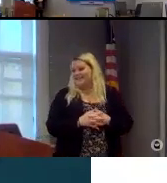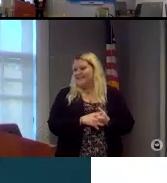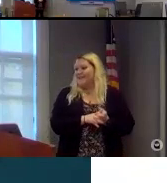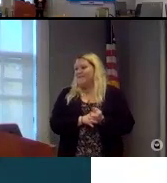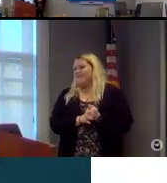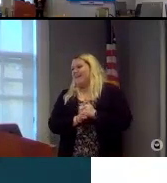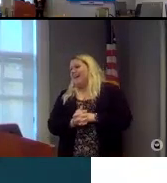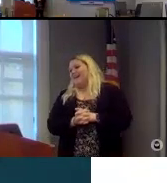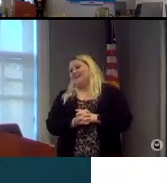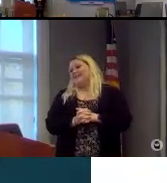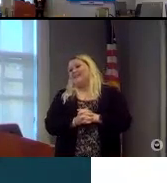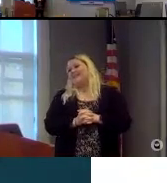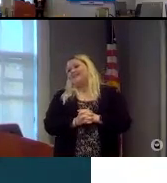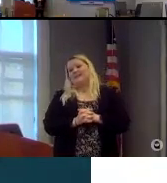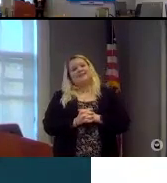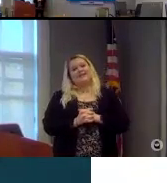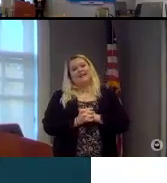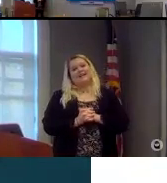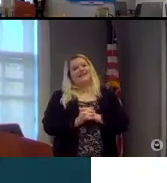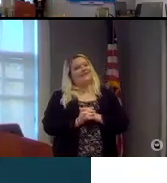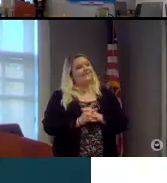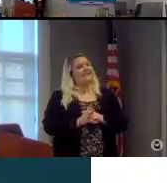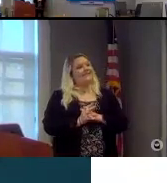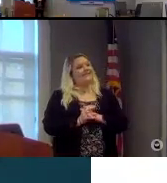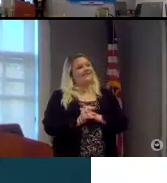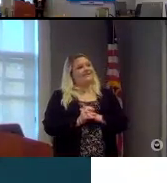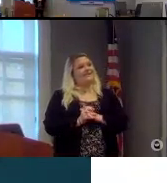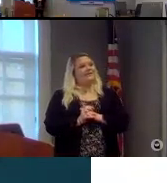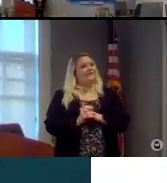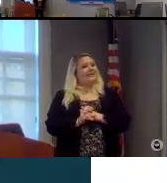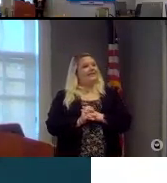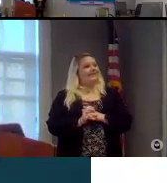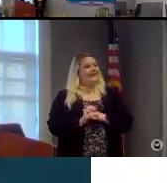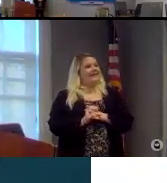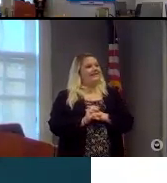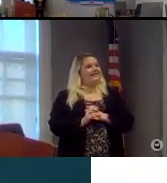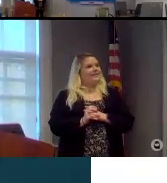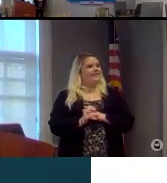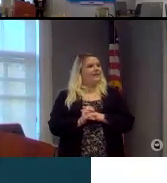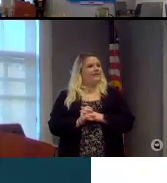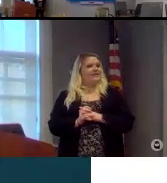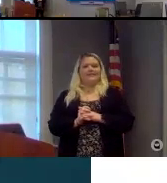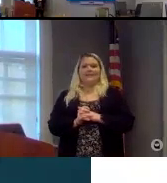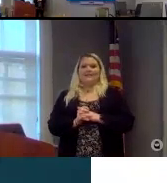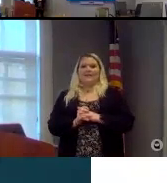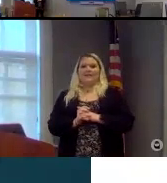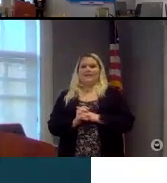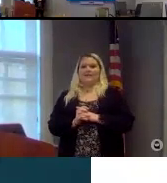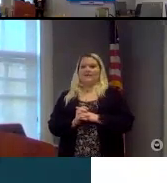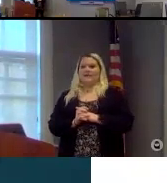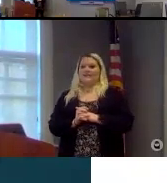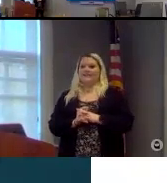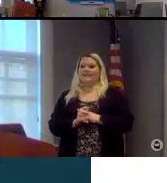this process. And because of all that, it was very difficult. But in the end, there was a lot of good things that